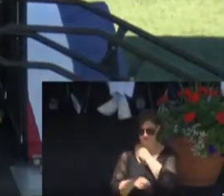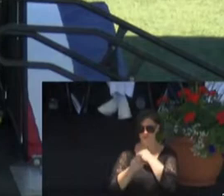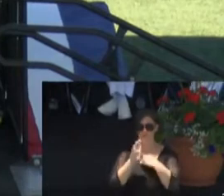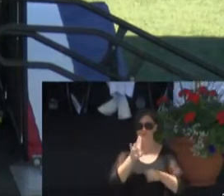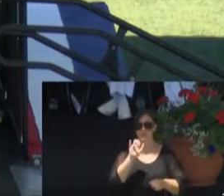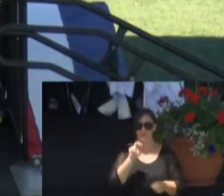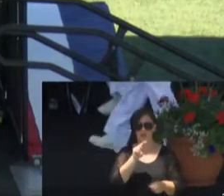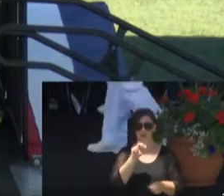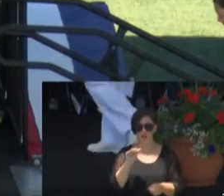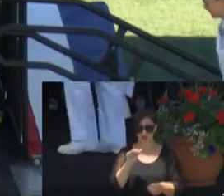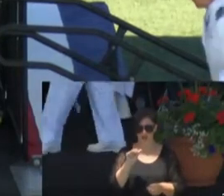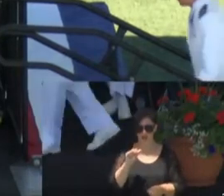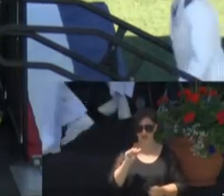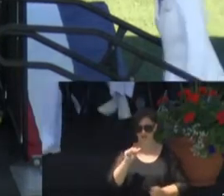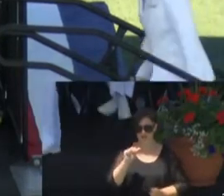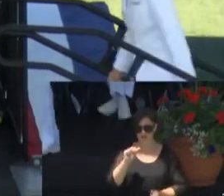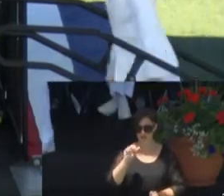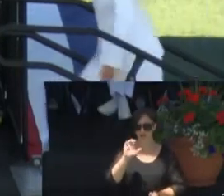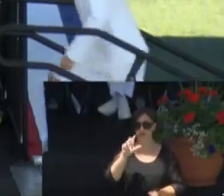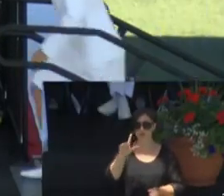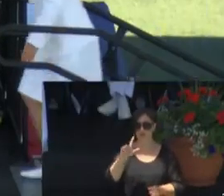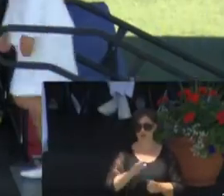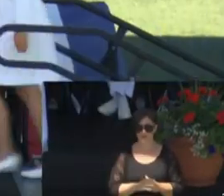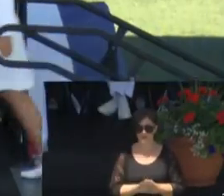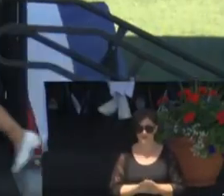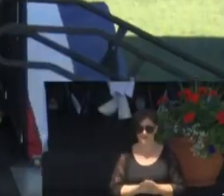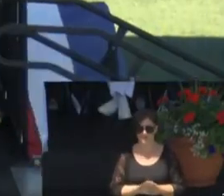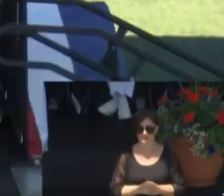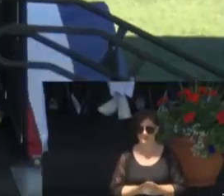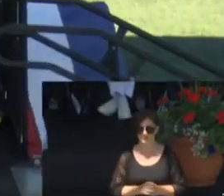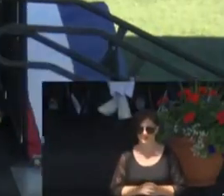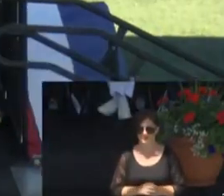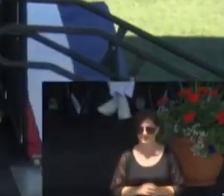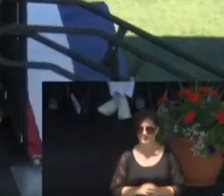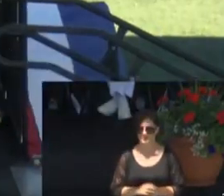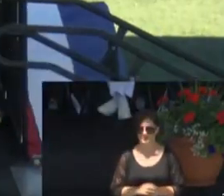Brianna Nicole Buderas, cum laude.